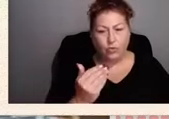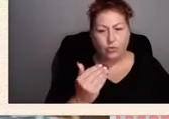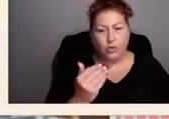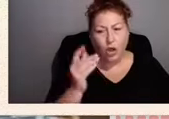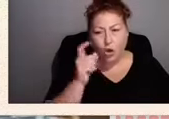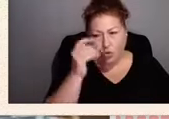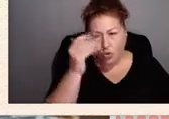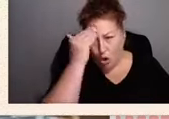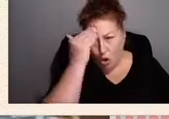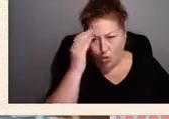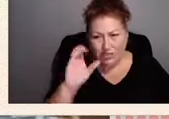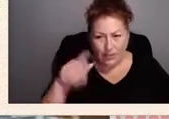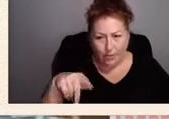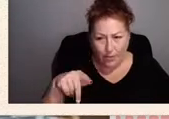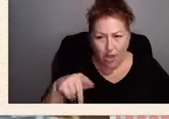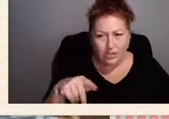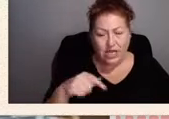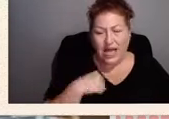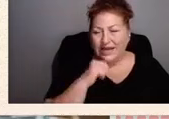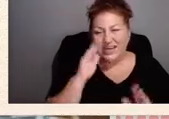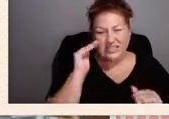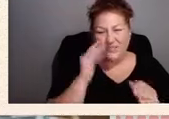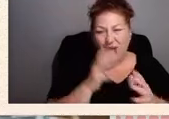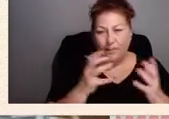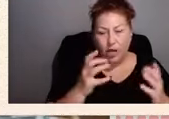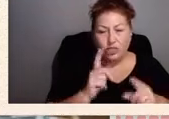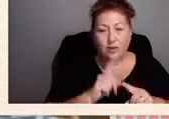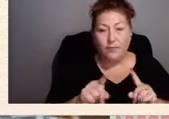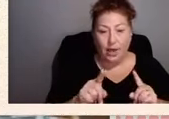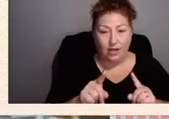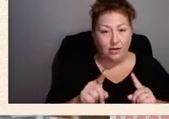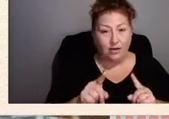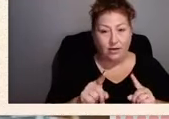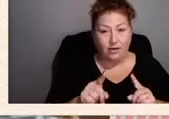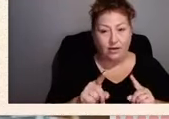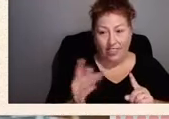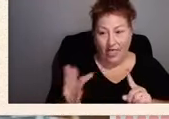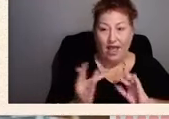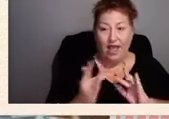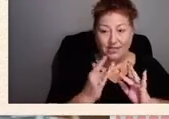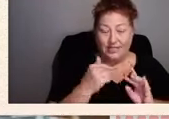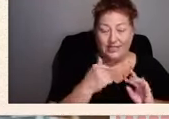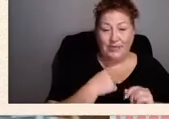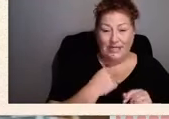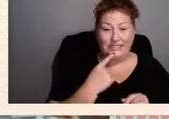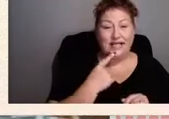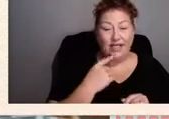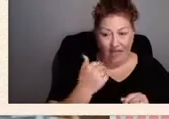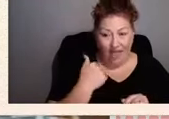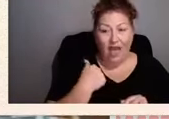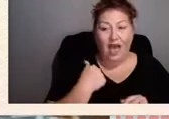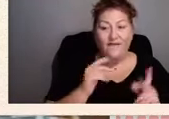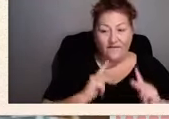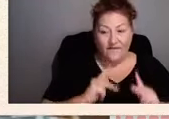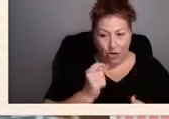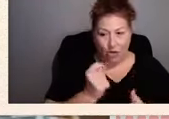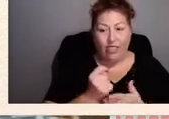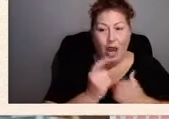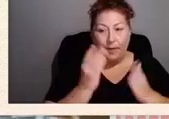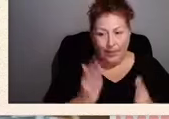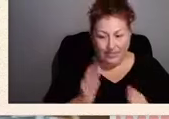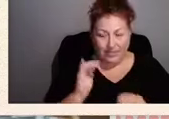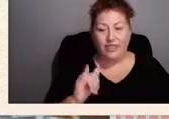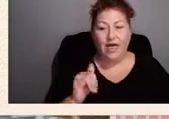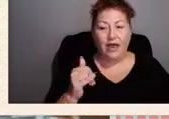didn't expect much, but they contacted me and said there was pediatric physical